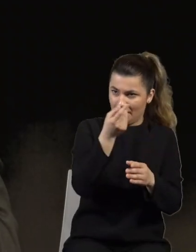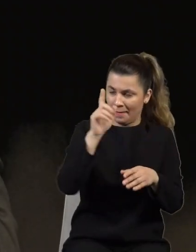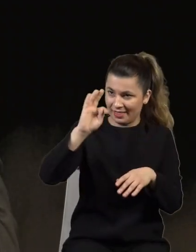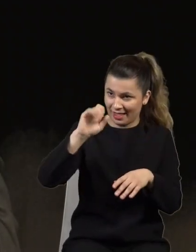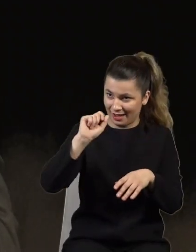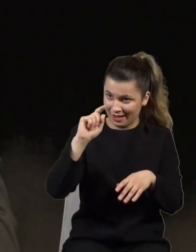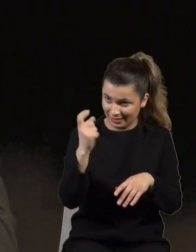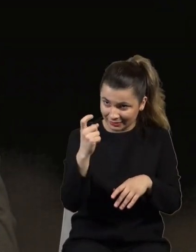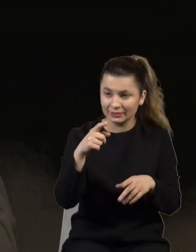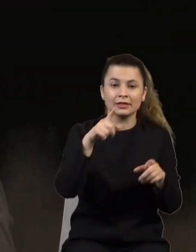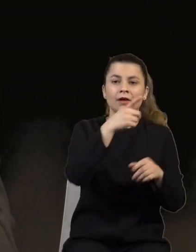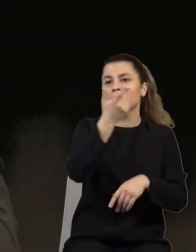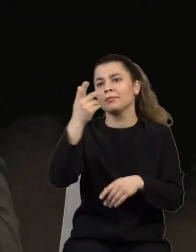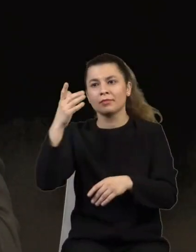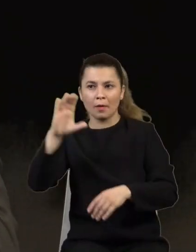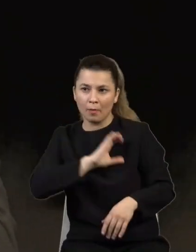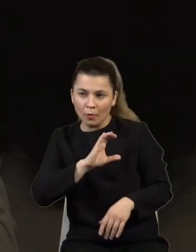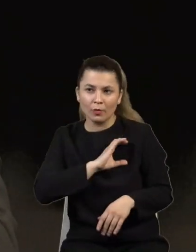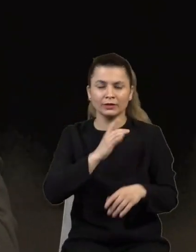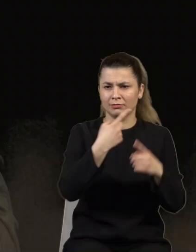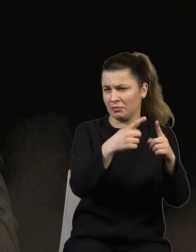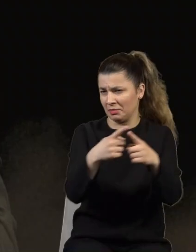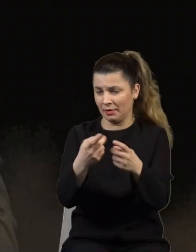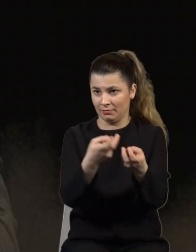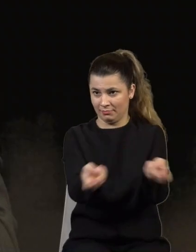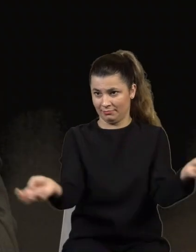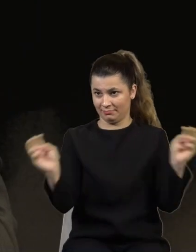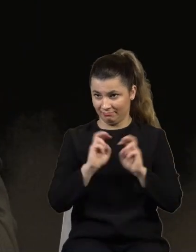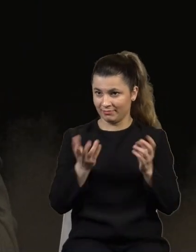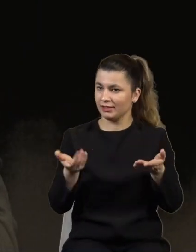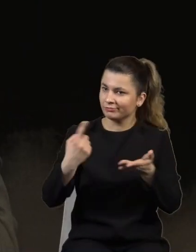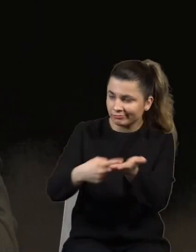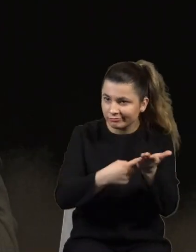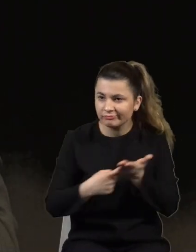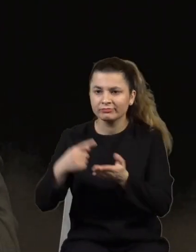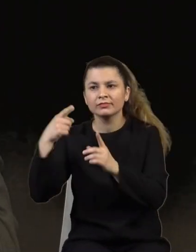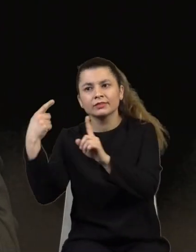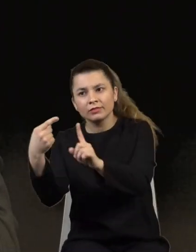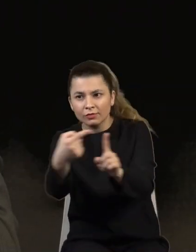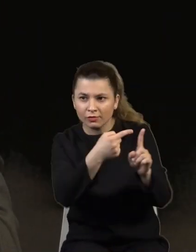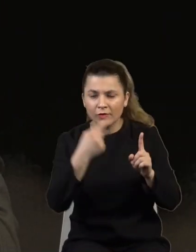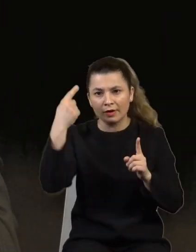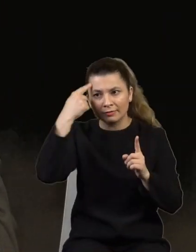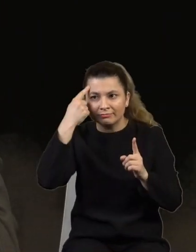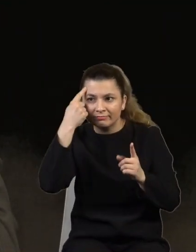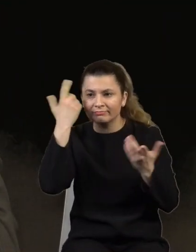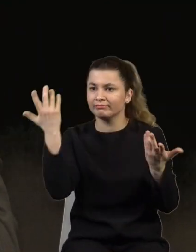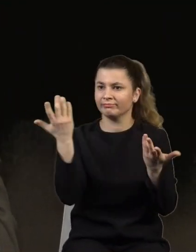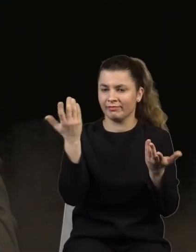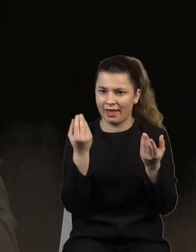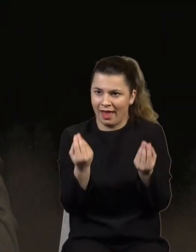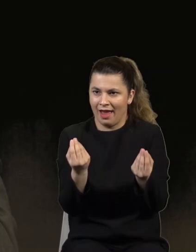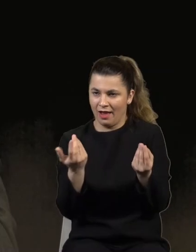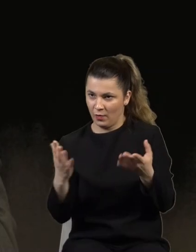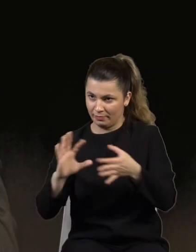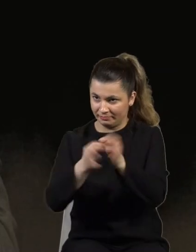objectives, etc. And of course, it was mentioned the corridors and the integrating these security corridors